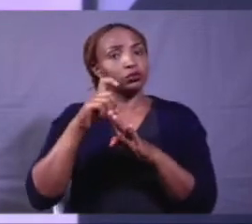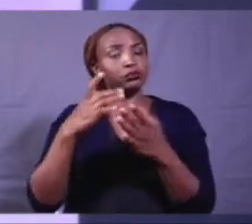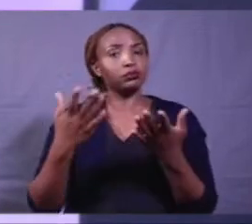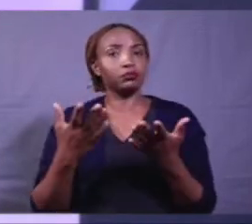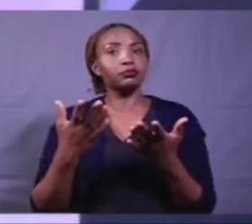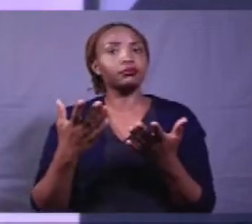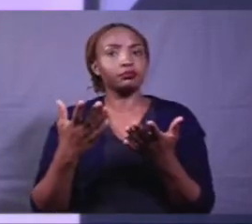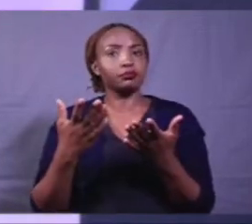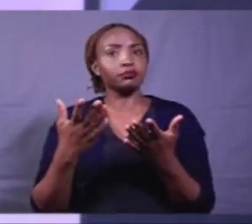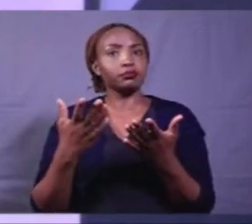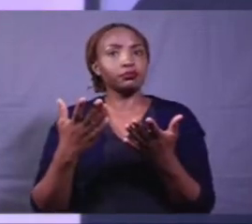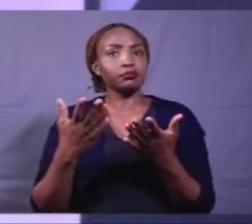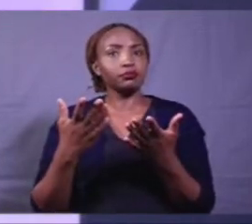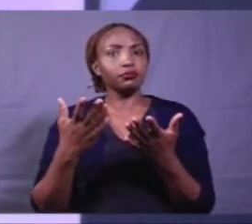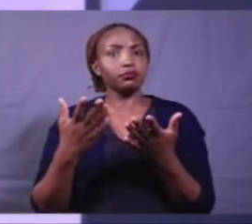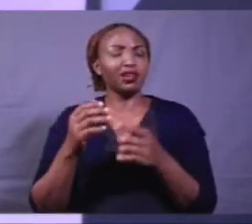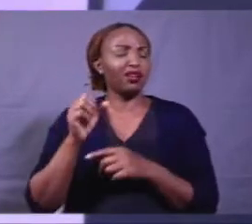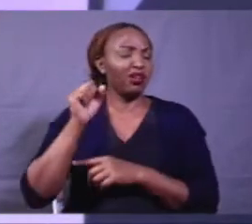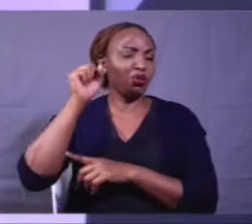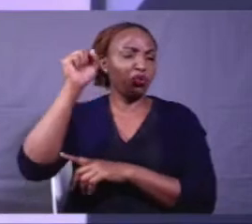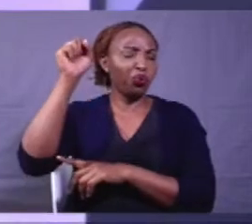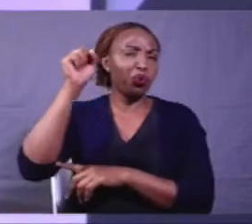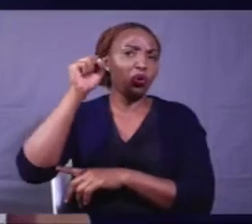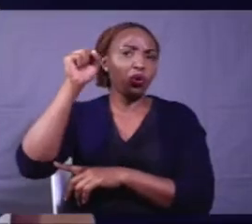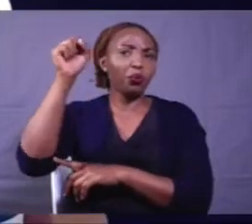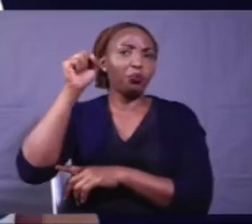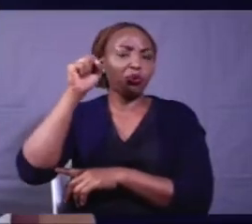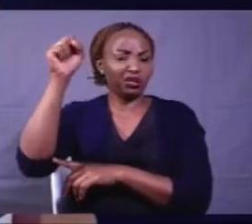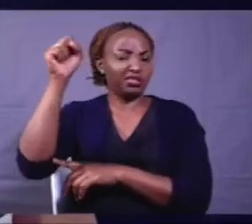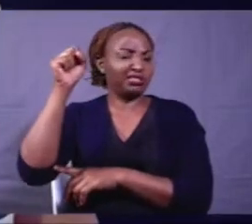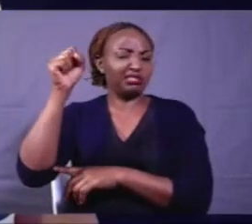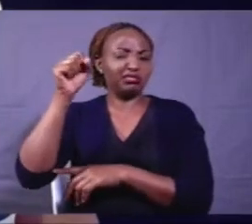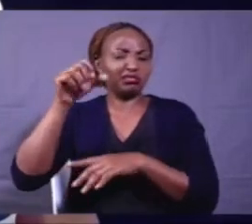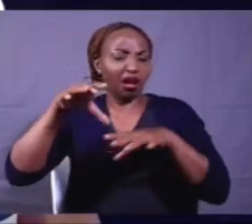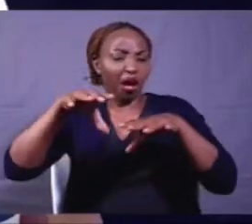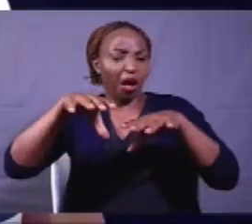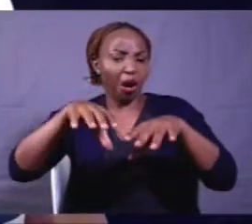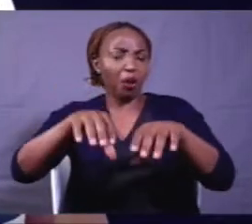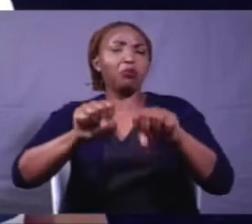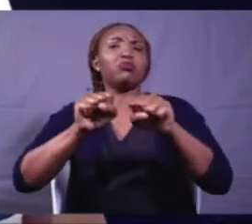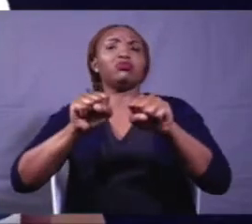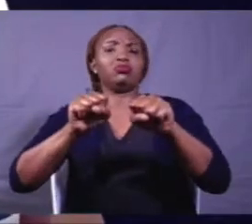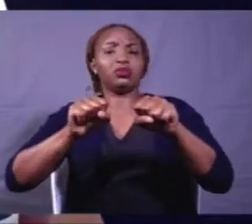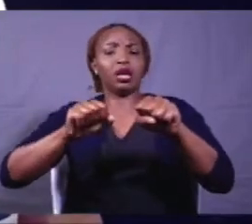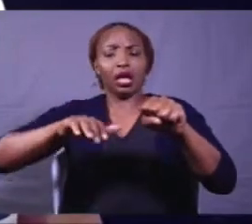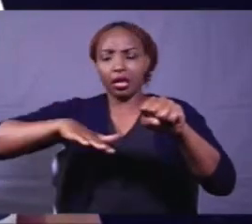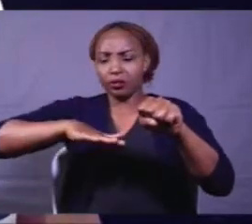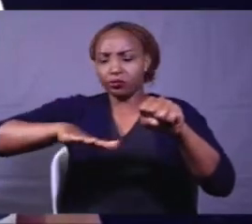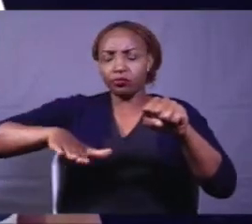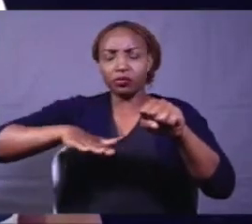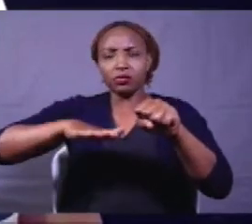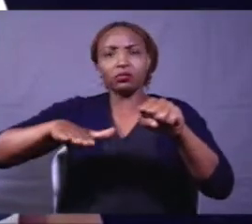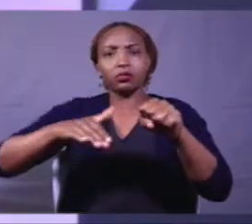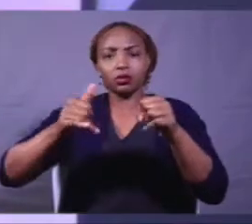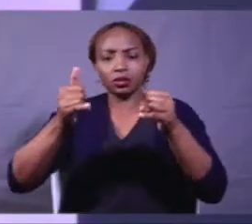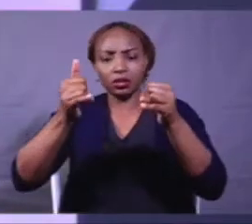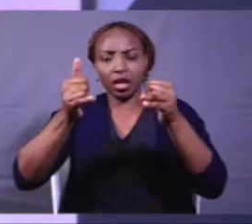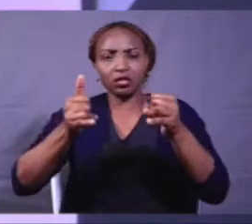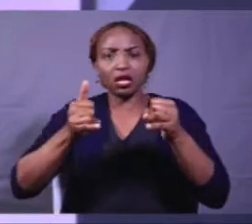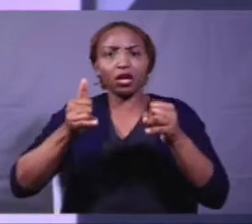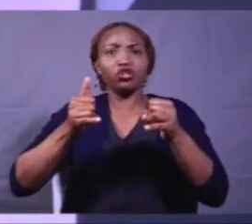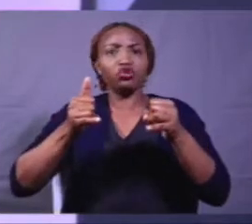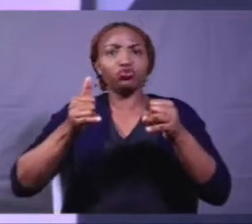lot of politicians have basically taken over that space, and it's a new, platform for